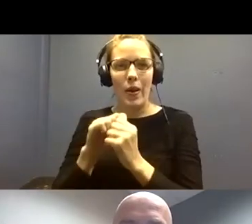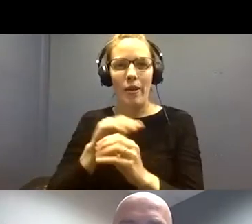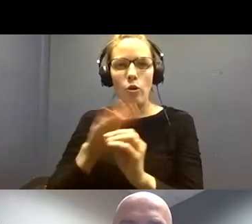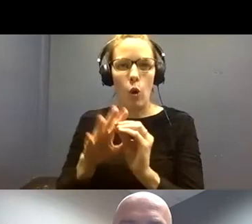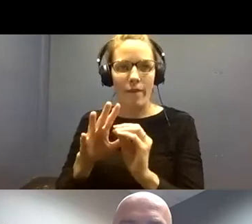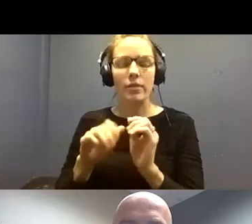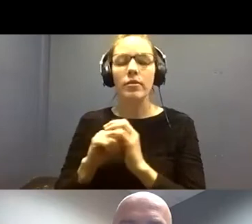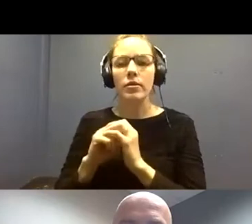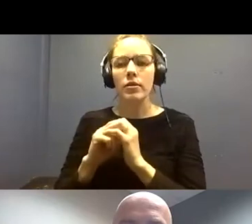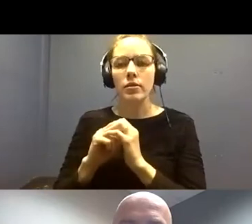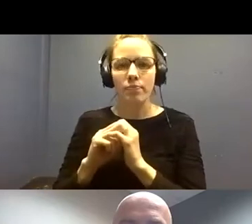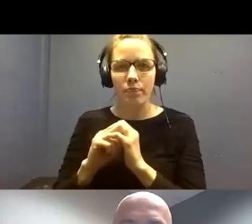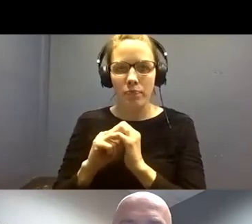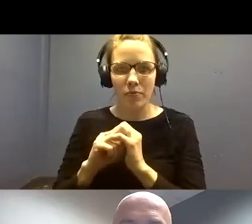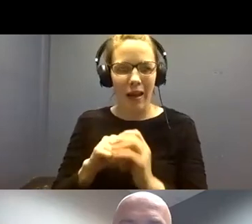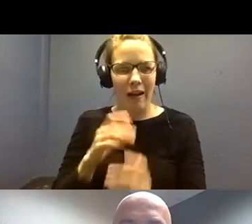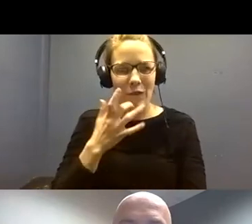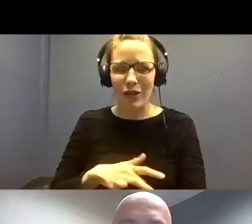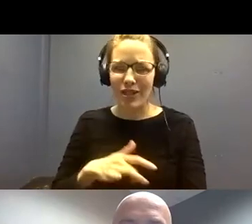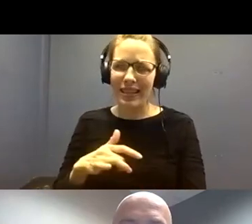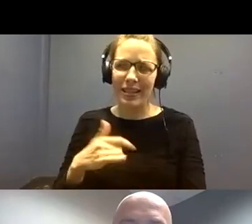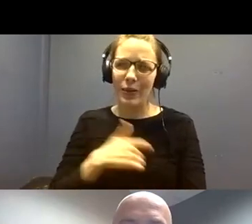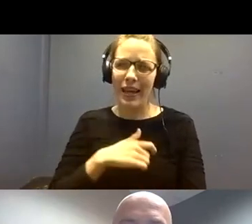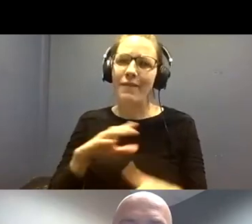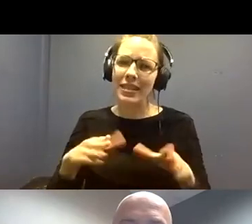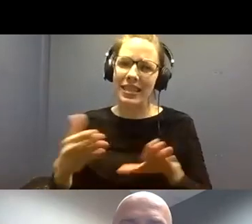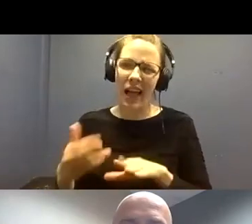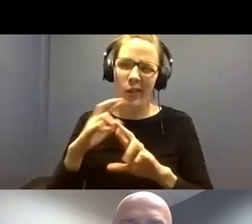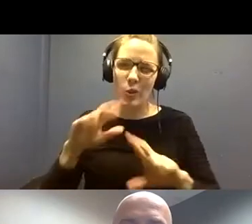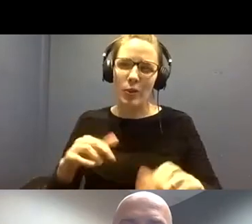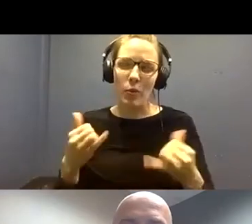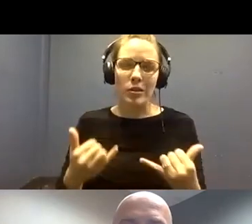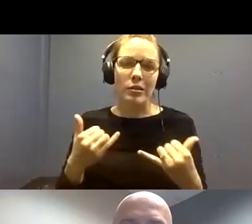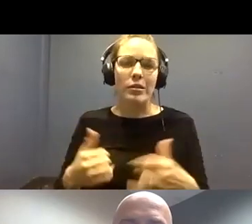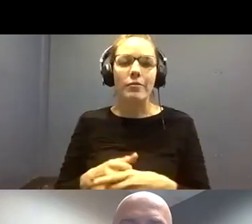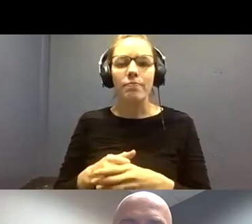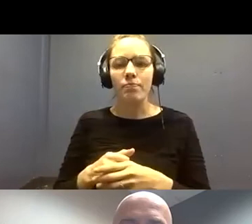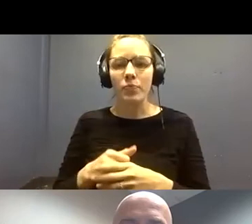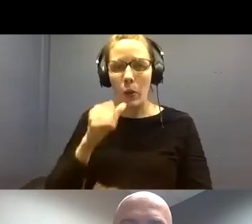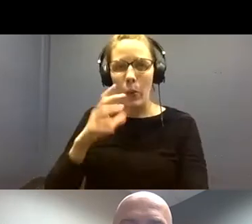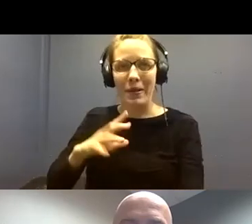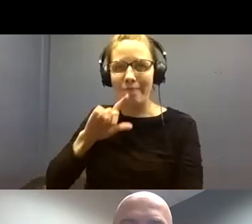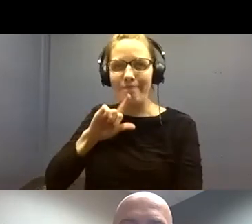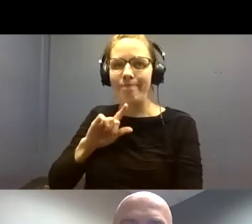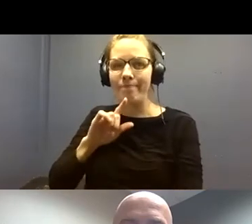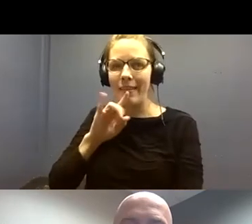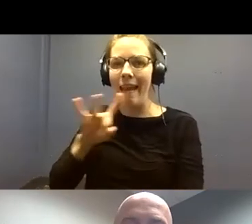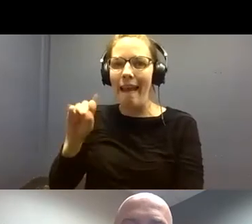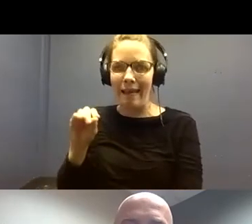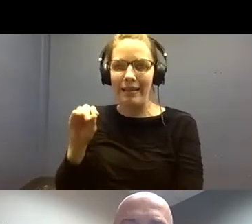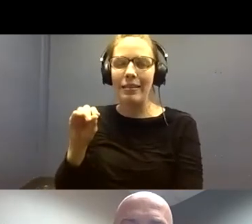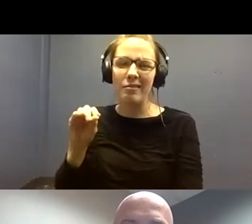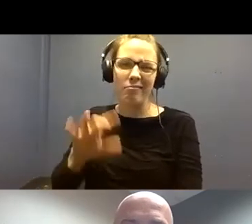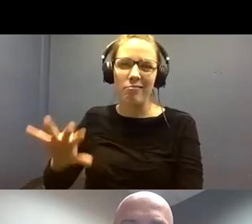COVID-19. And unfortunately, we do have a death to report today, a woman in her 80s who had been